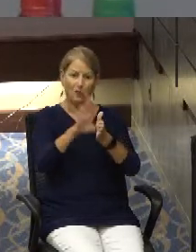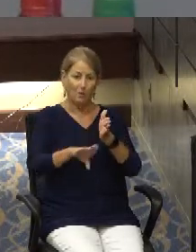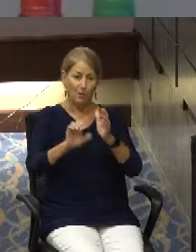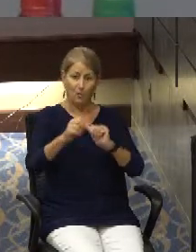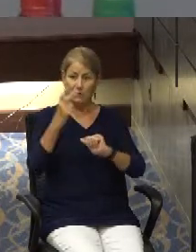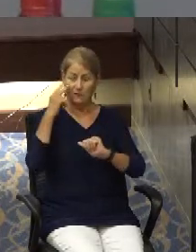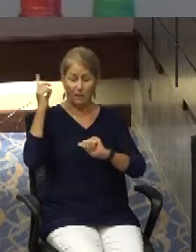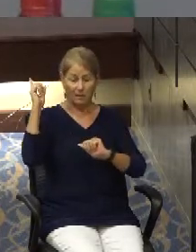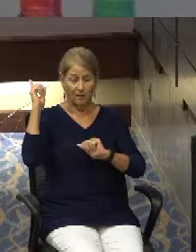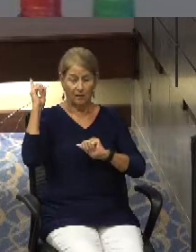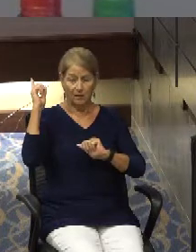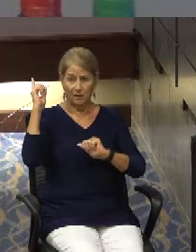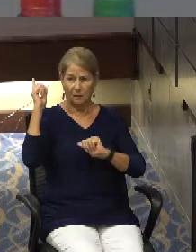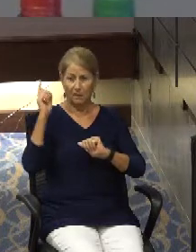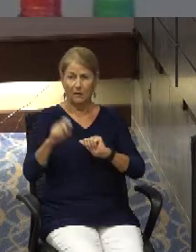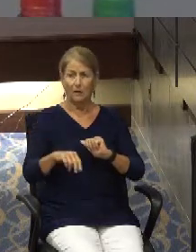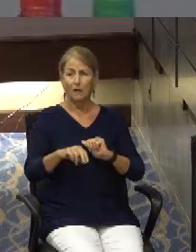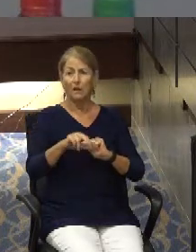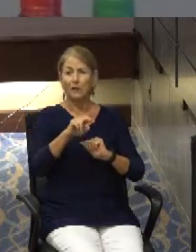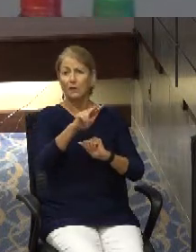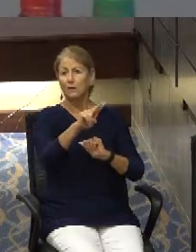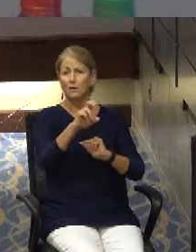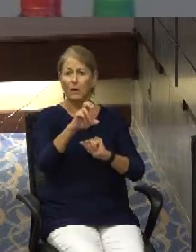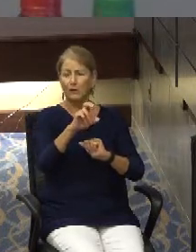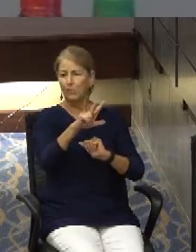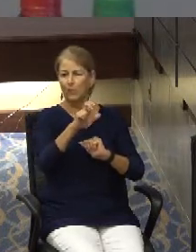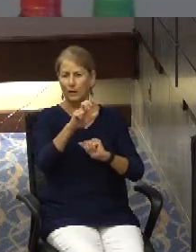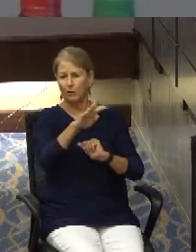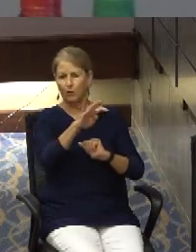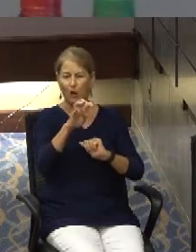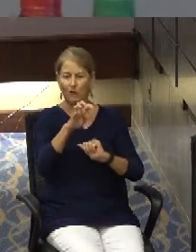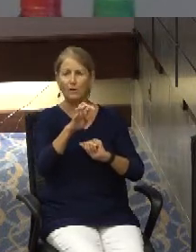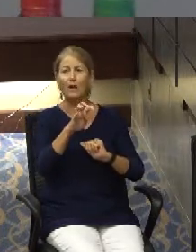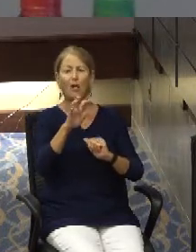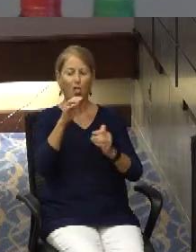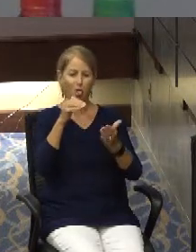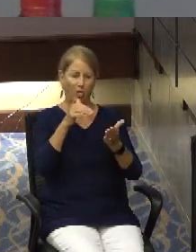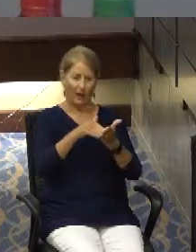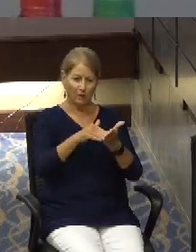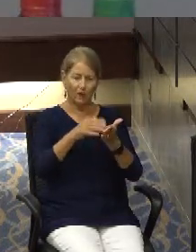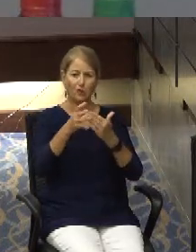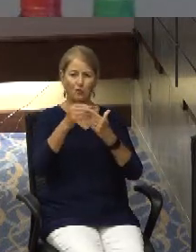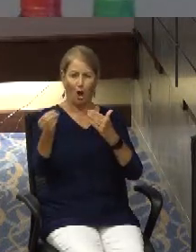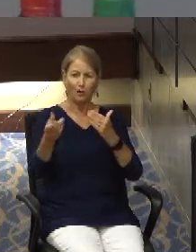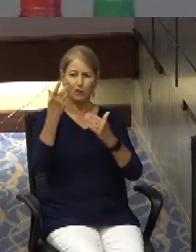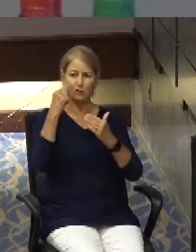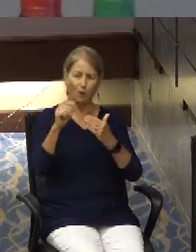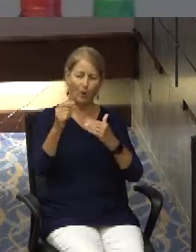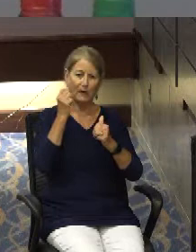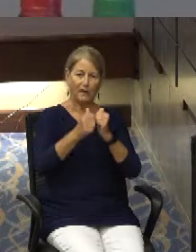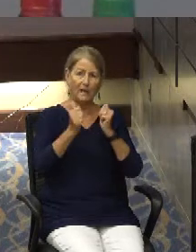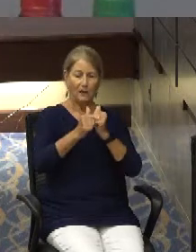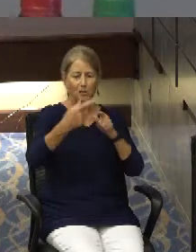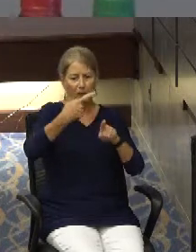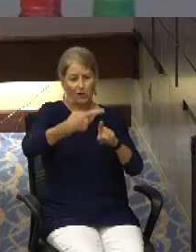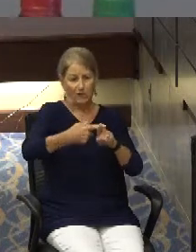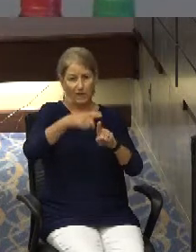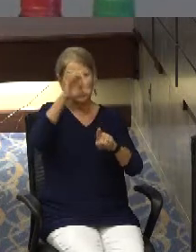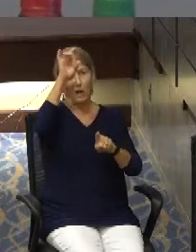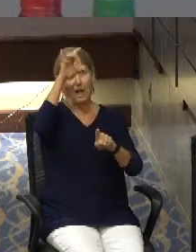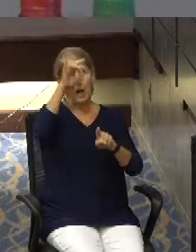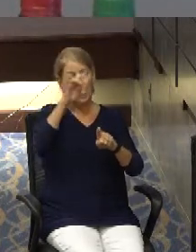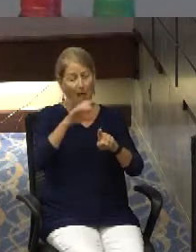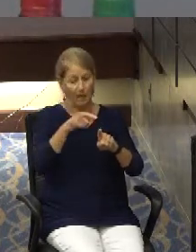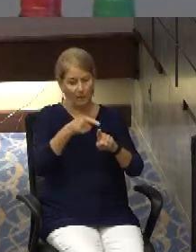run $250,000, $300,000, $400,000 an intersection. So for us to get the grant from at a state